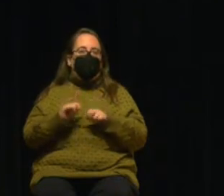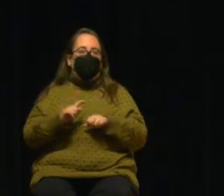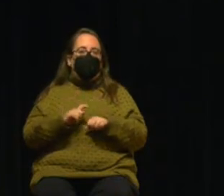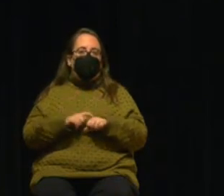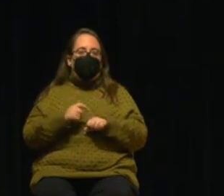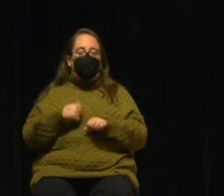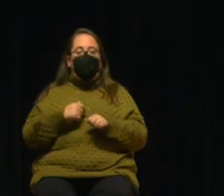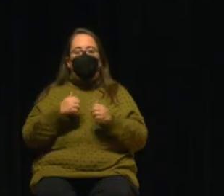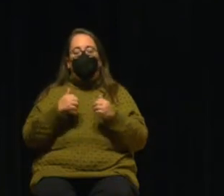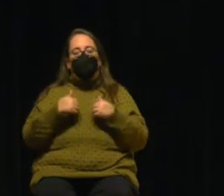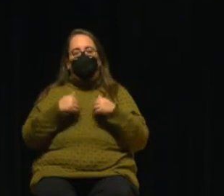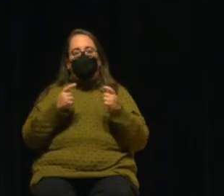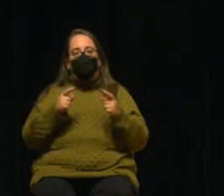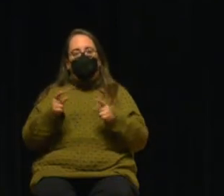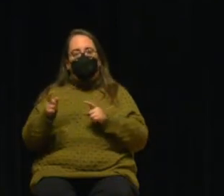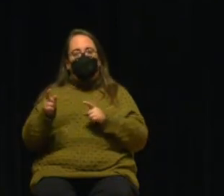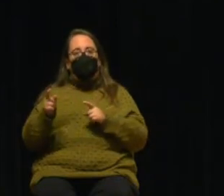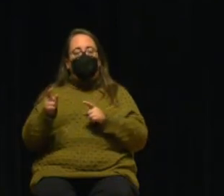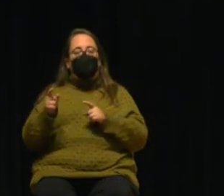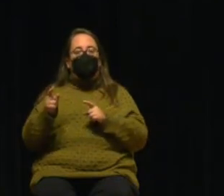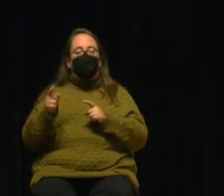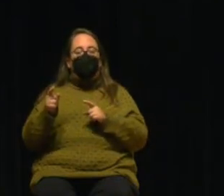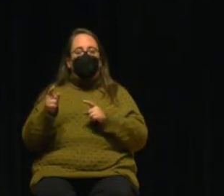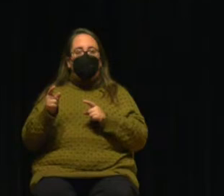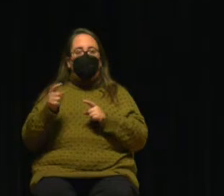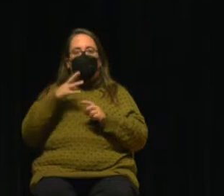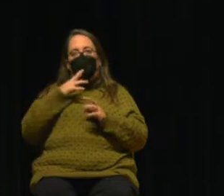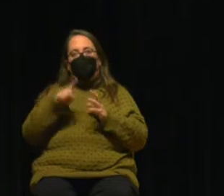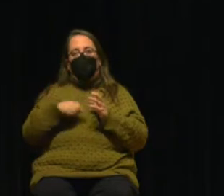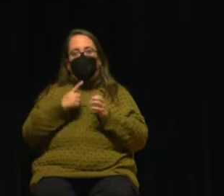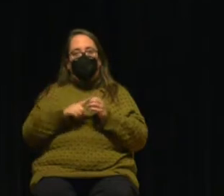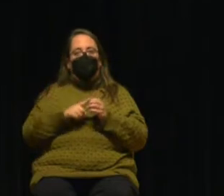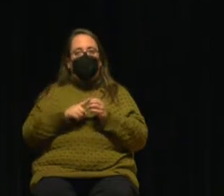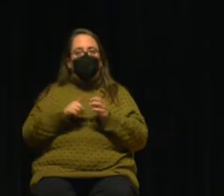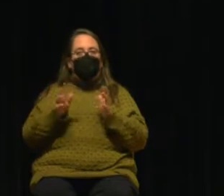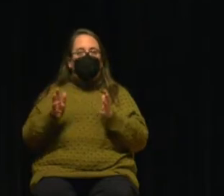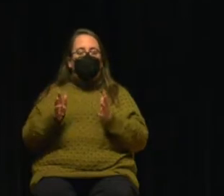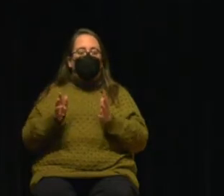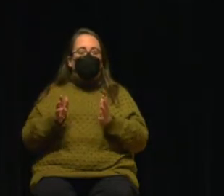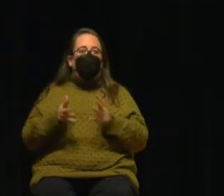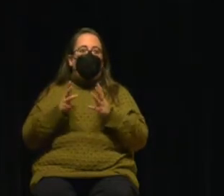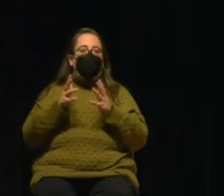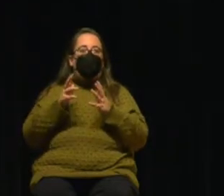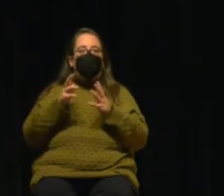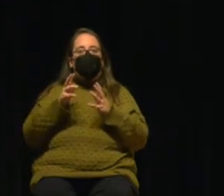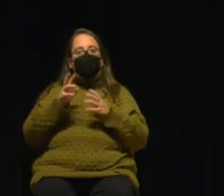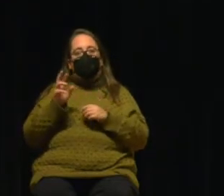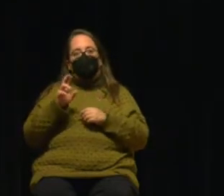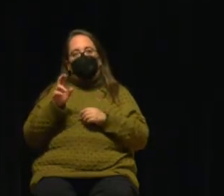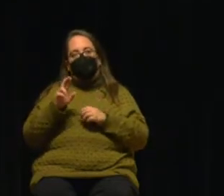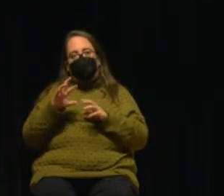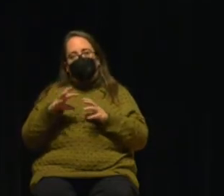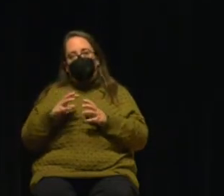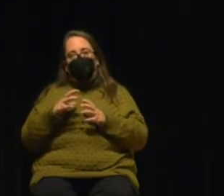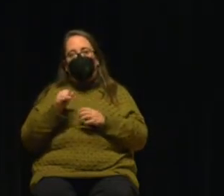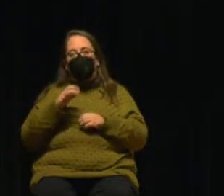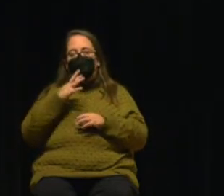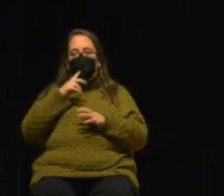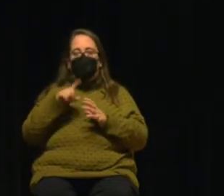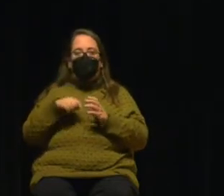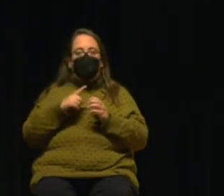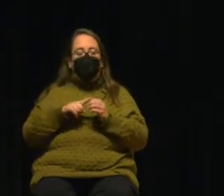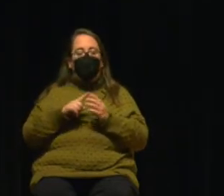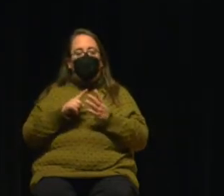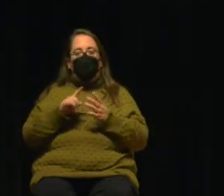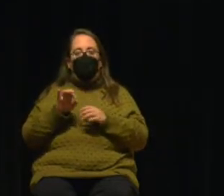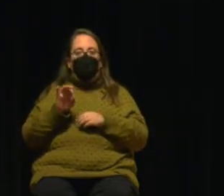have instances of him talking about the rise of the Republican Party. We have instances of him weighing in